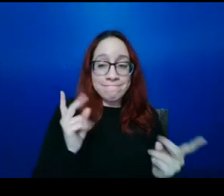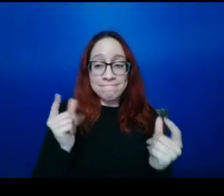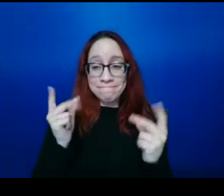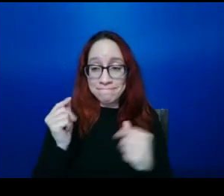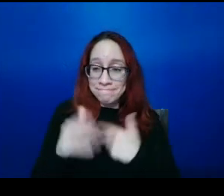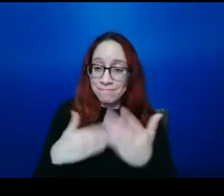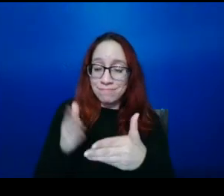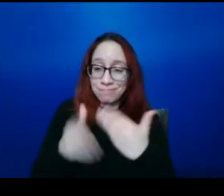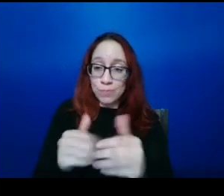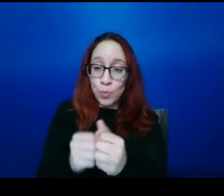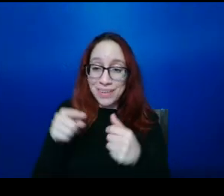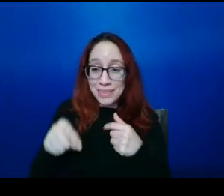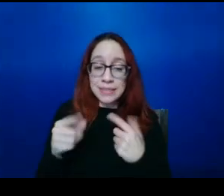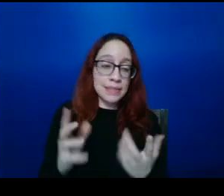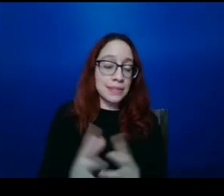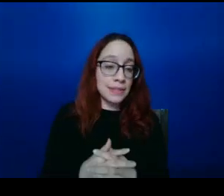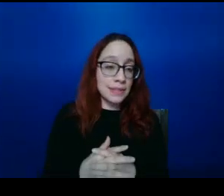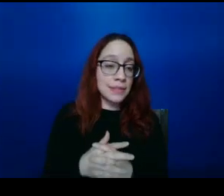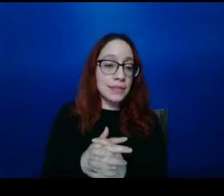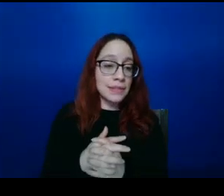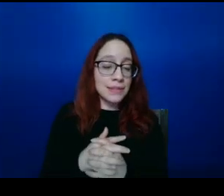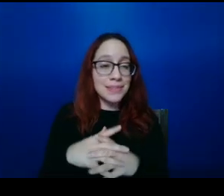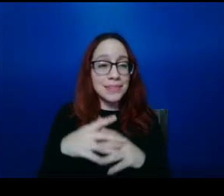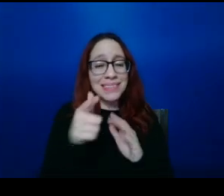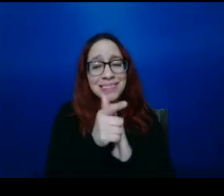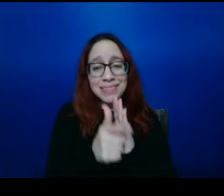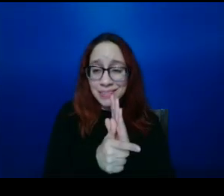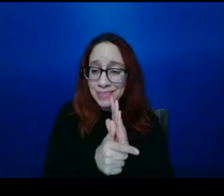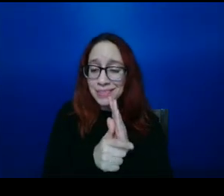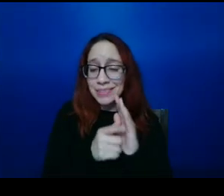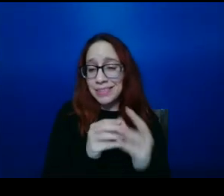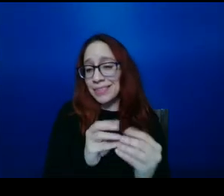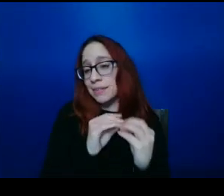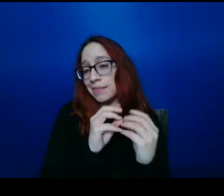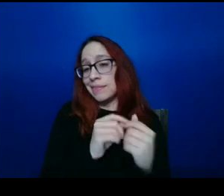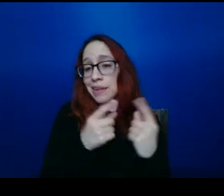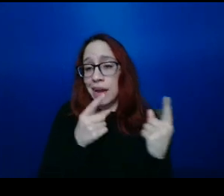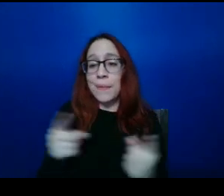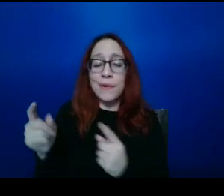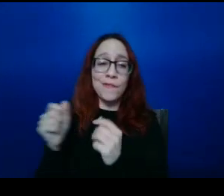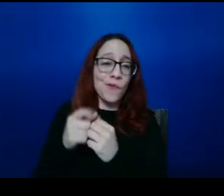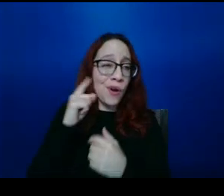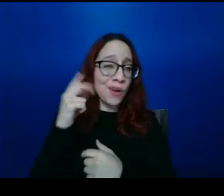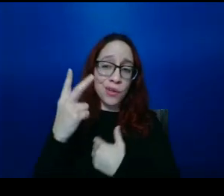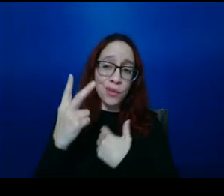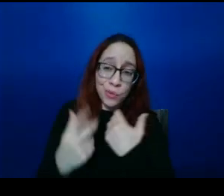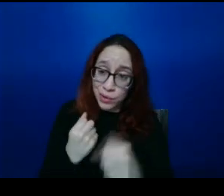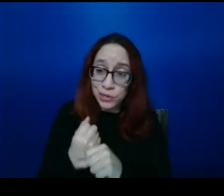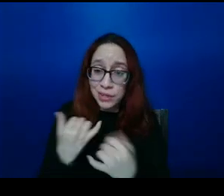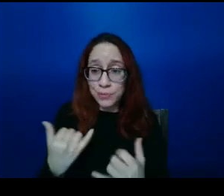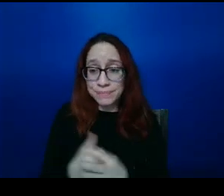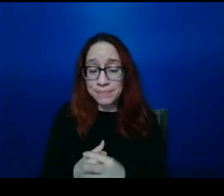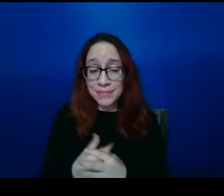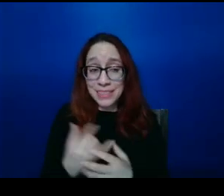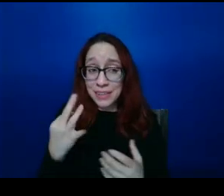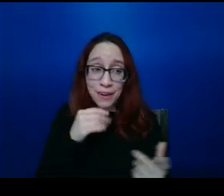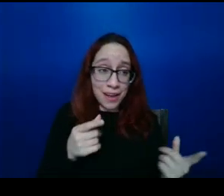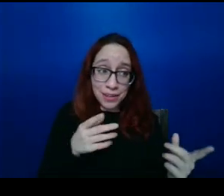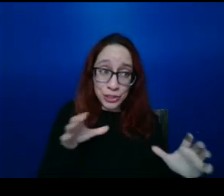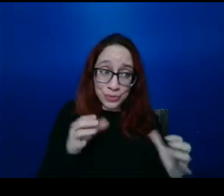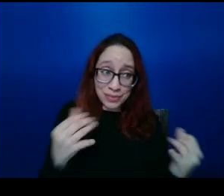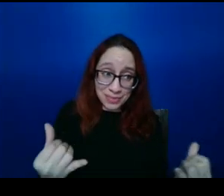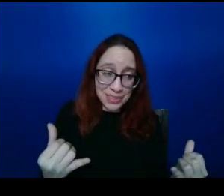forward with this. And litigation has occurred for almost 3 years now. So if we don't do something